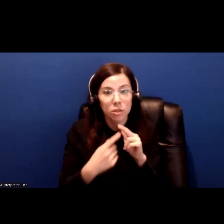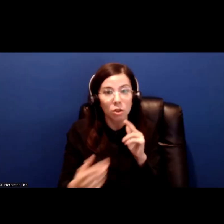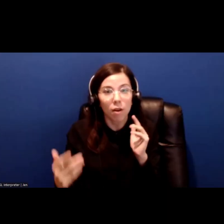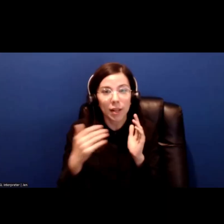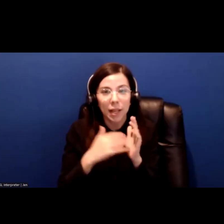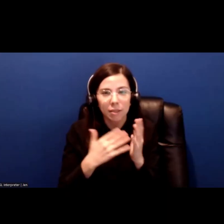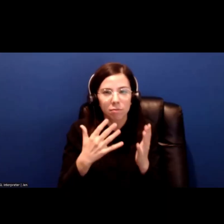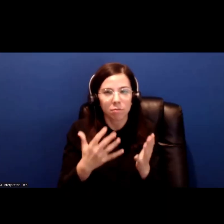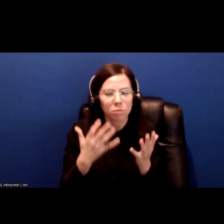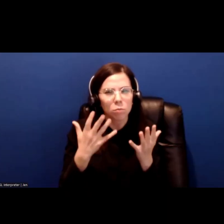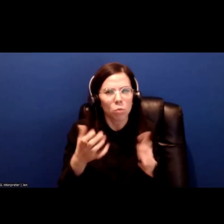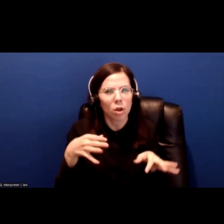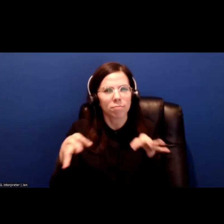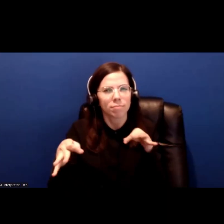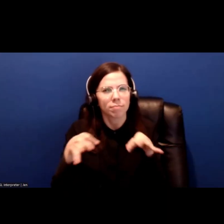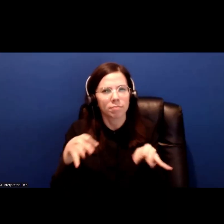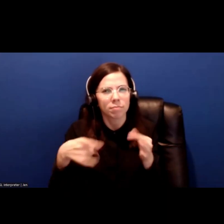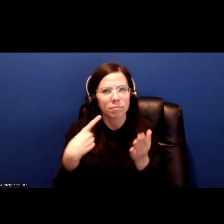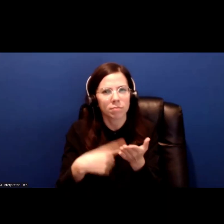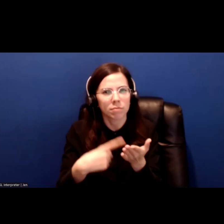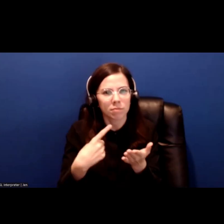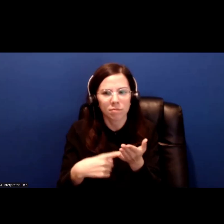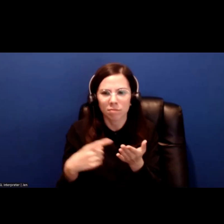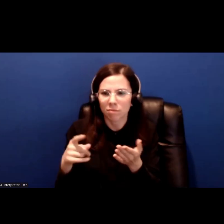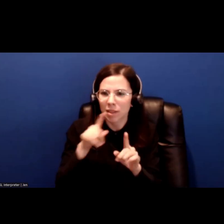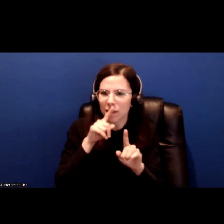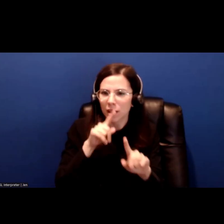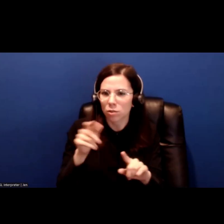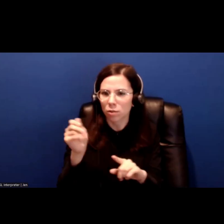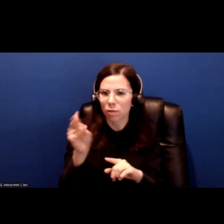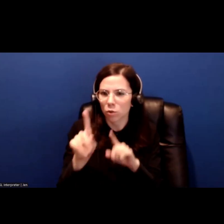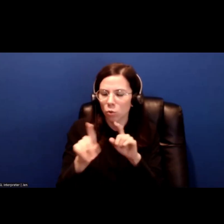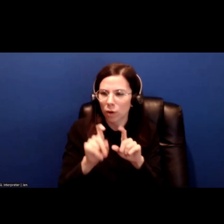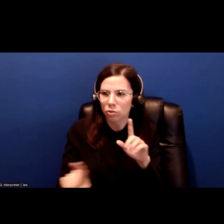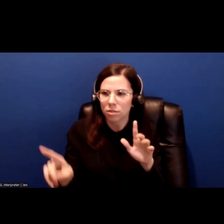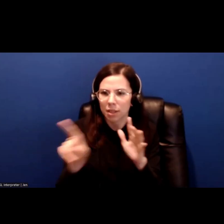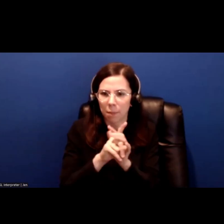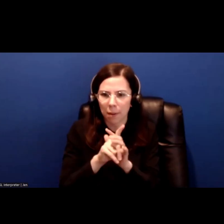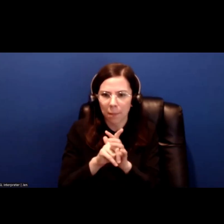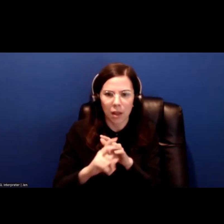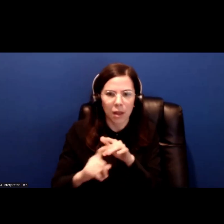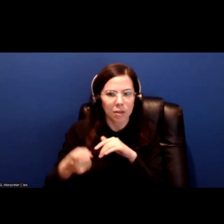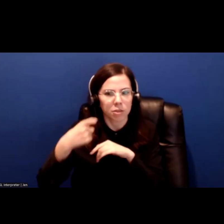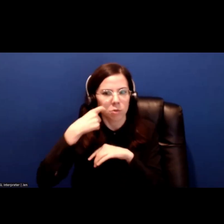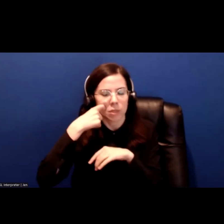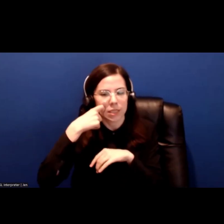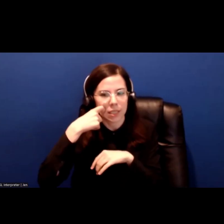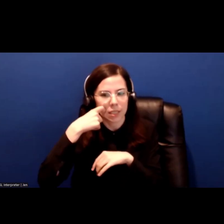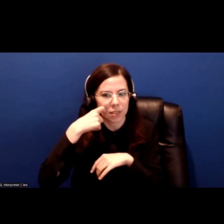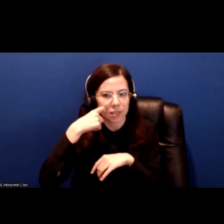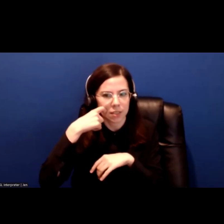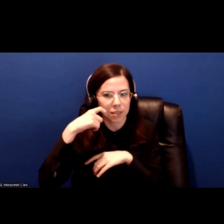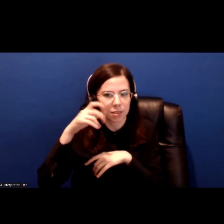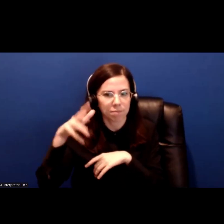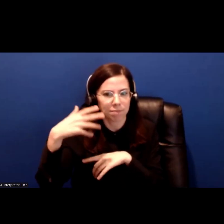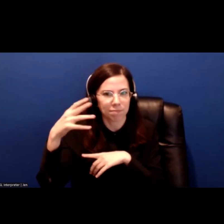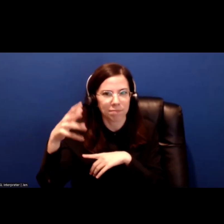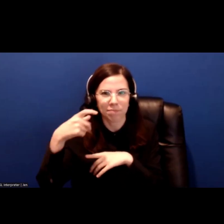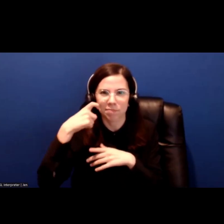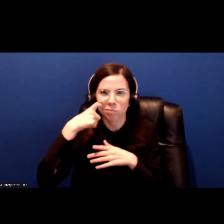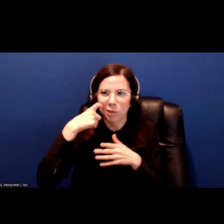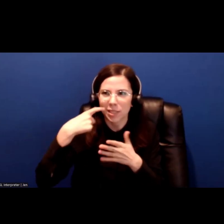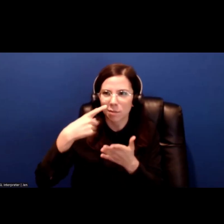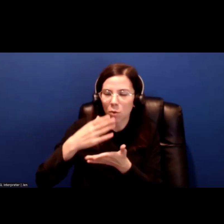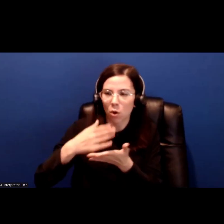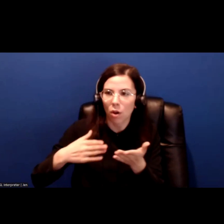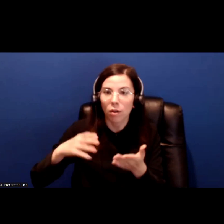we just wanted to go over a couple of the questions that came in during the last little bit. And